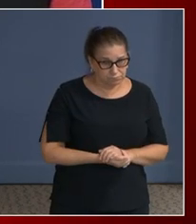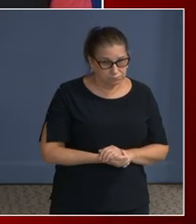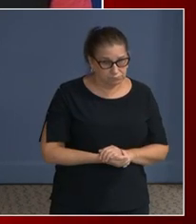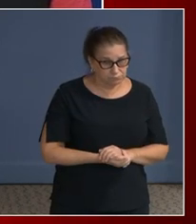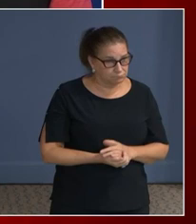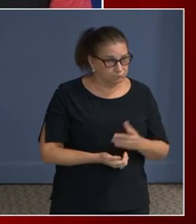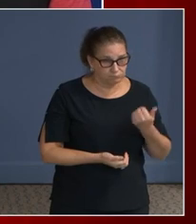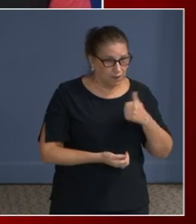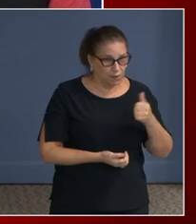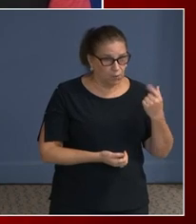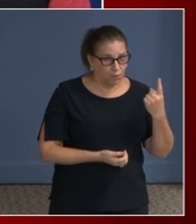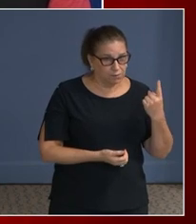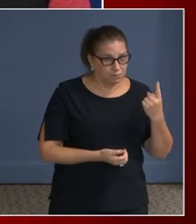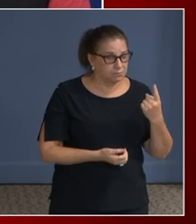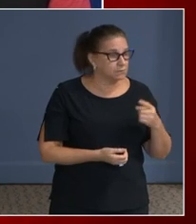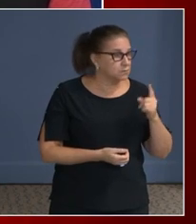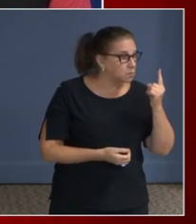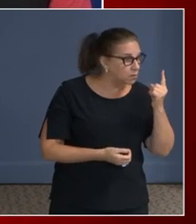one or none.